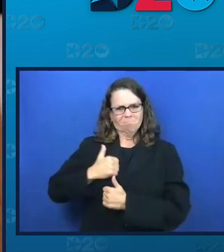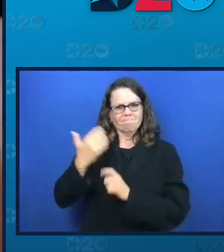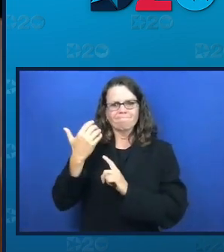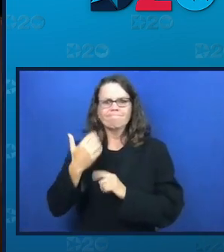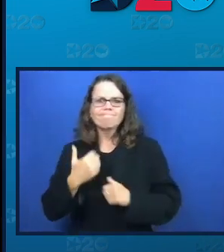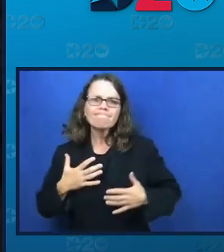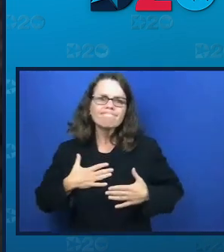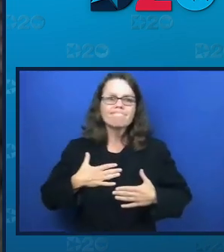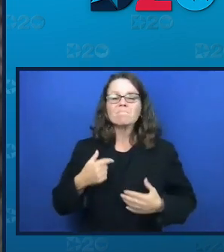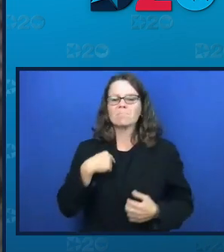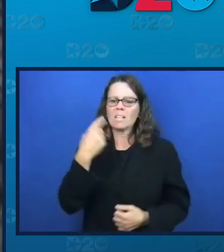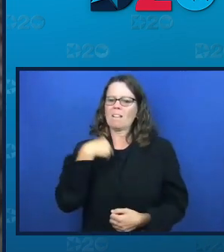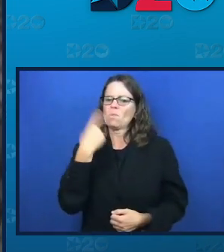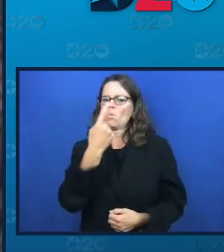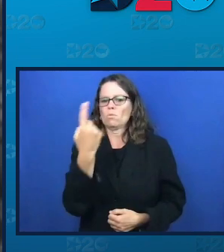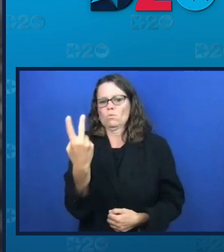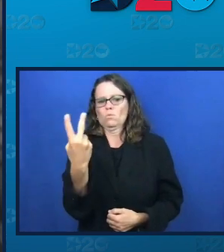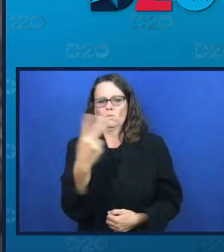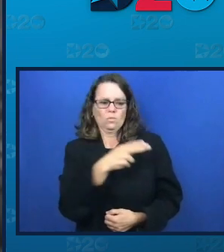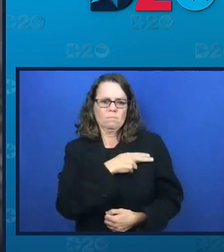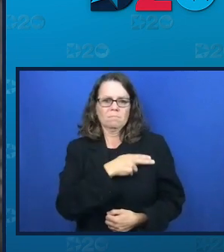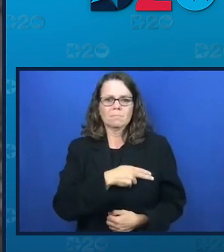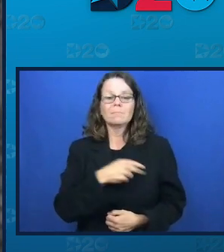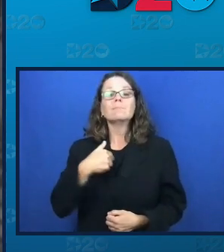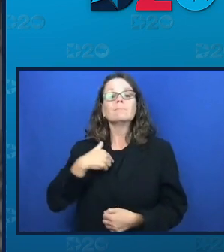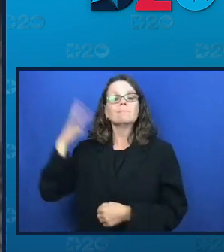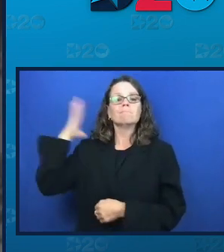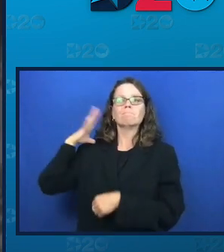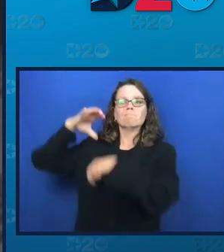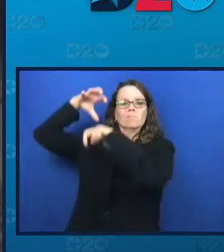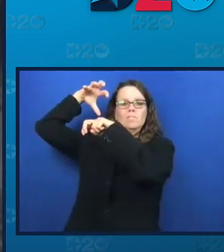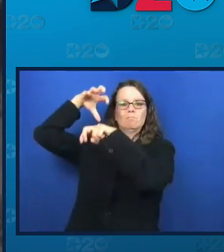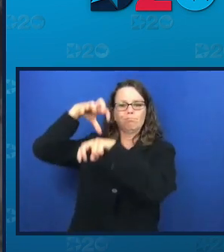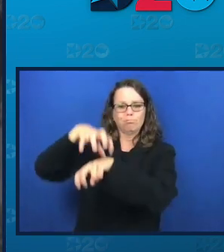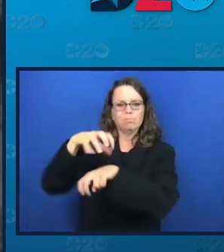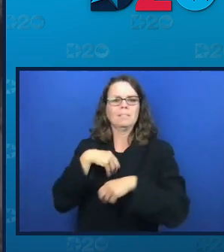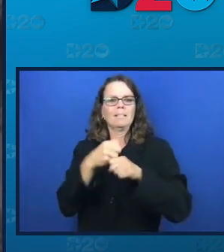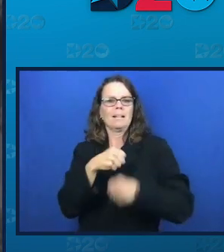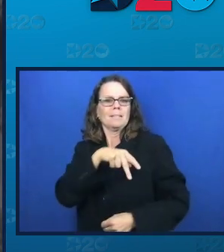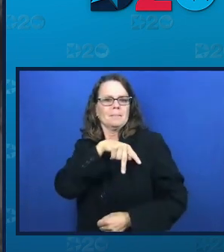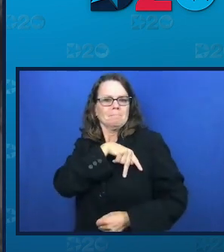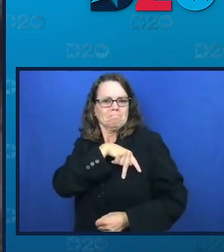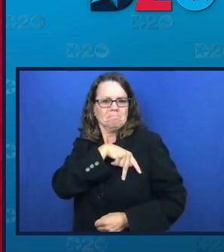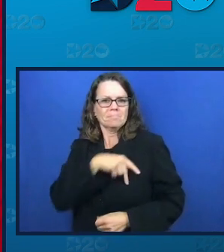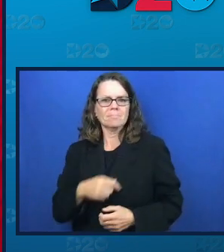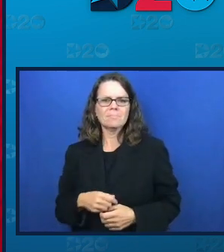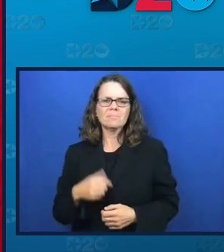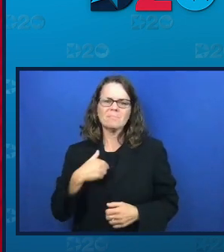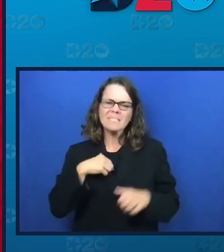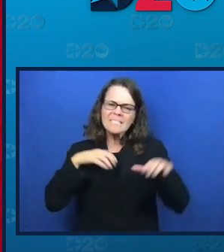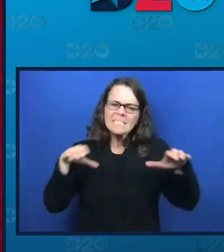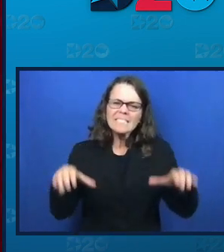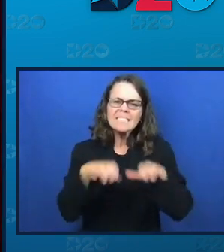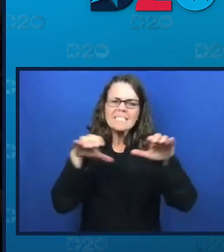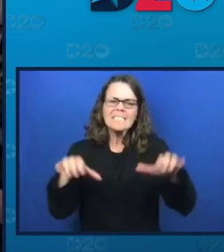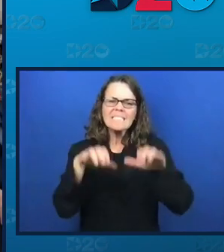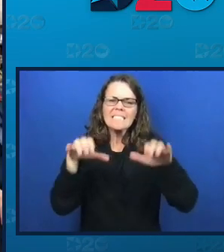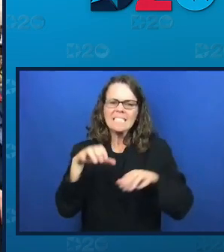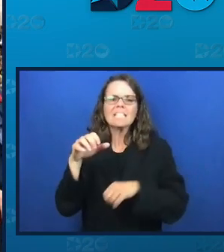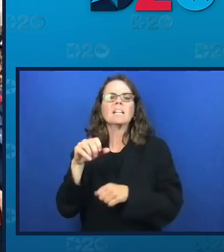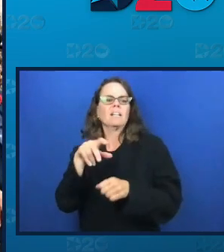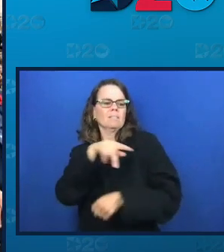combat infantry badge. I did make one combat jump over the Rhine in Germany, and I'm proud of